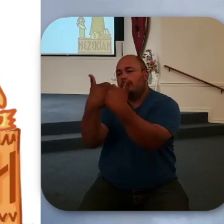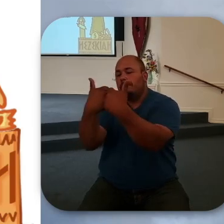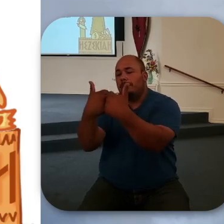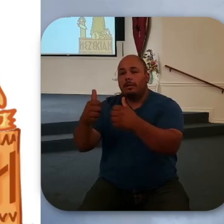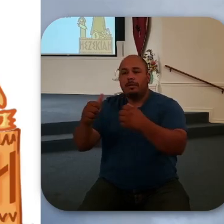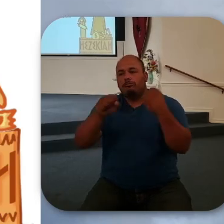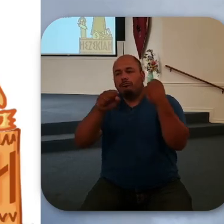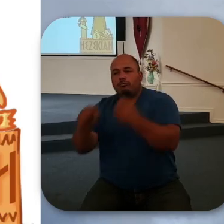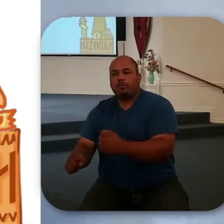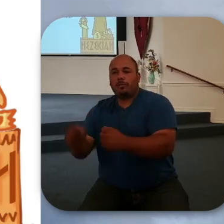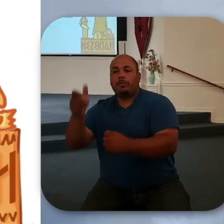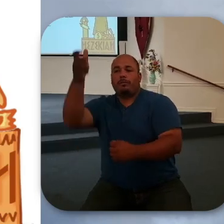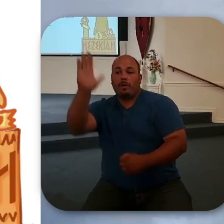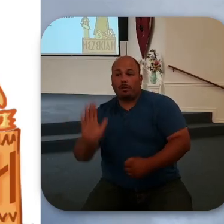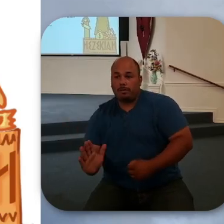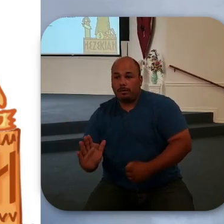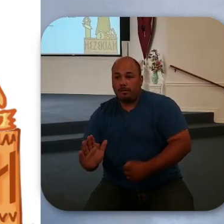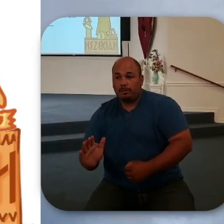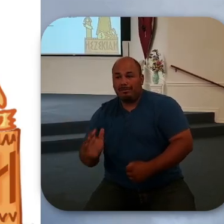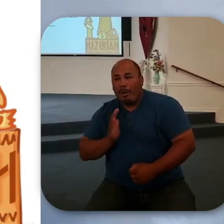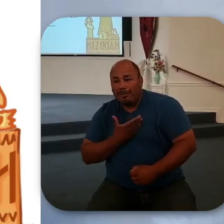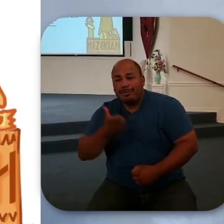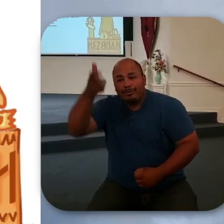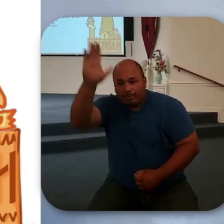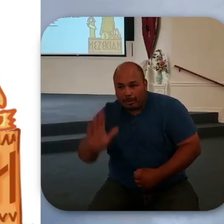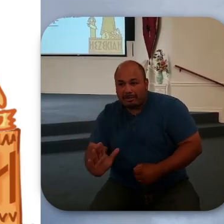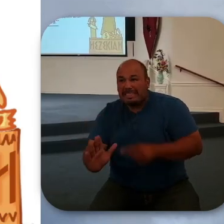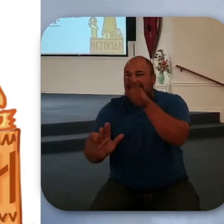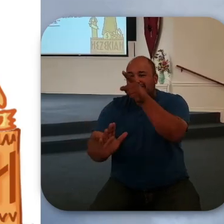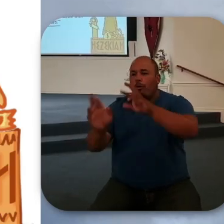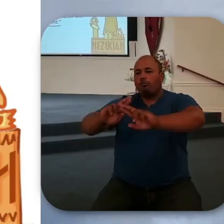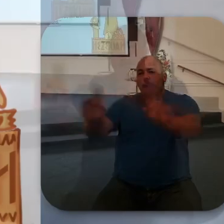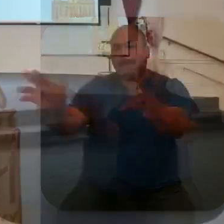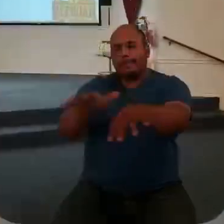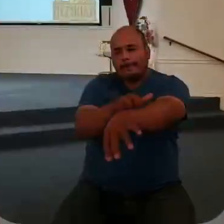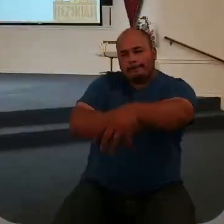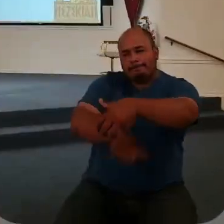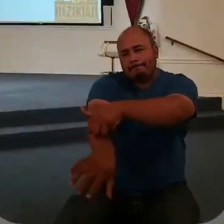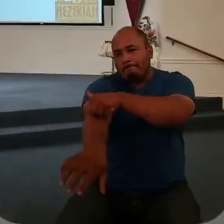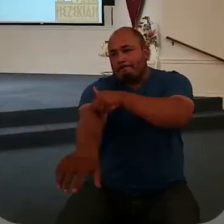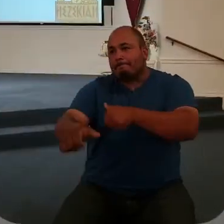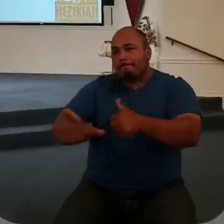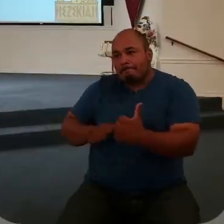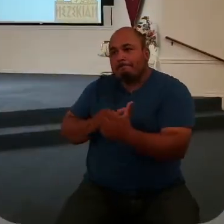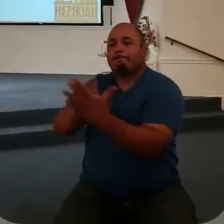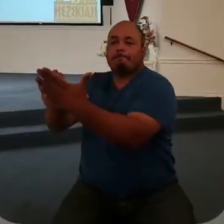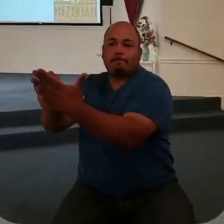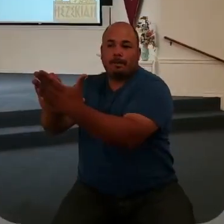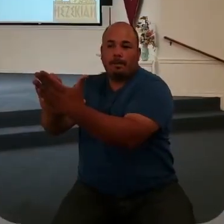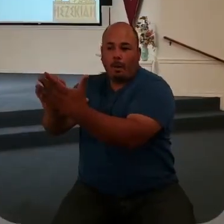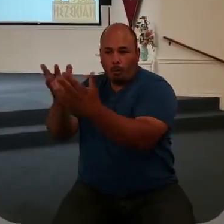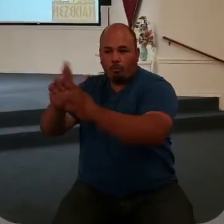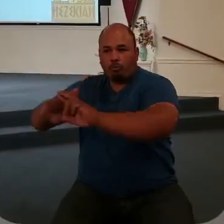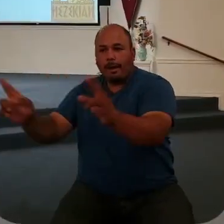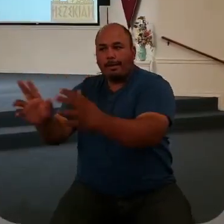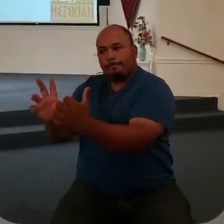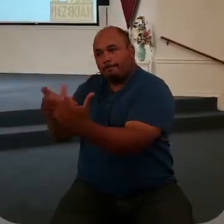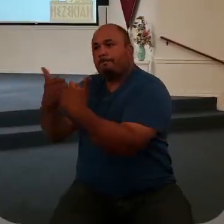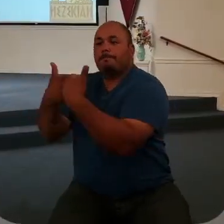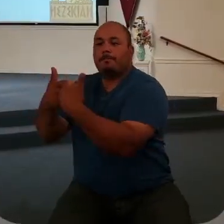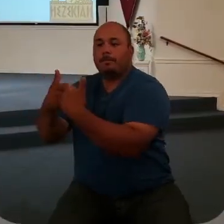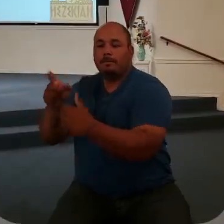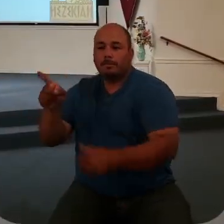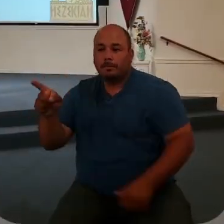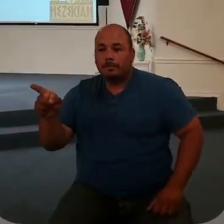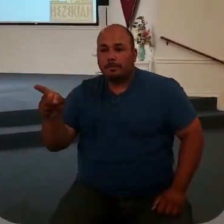our God. And so God was ready to do battle. He said the king would hear a certain report that would make him want to return home. We think